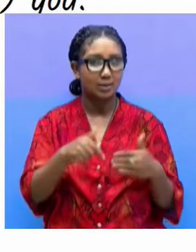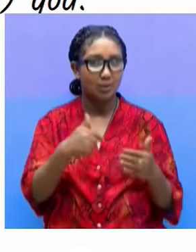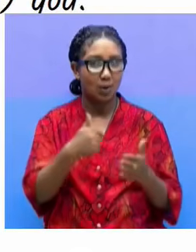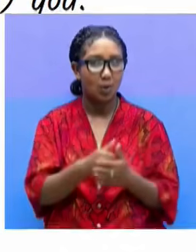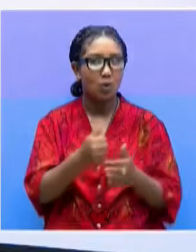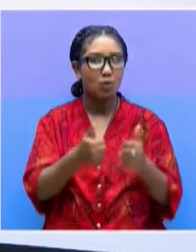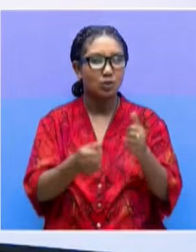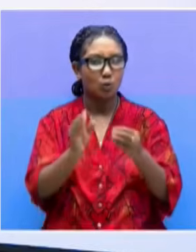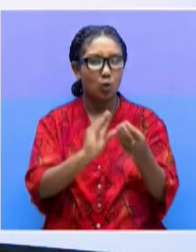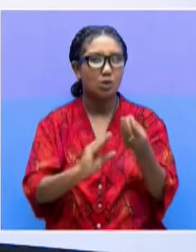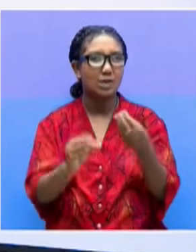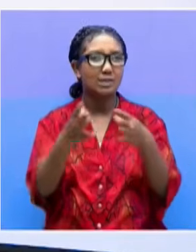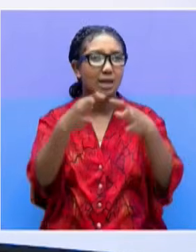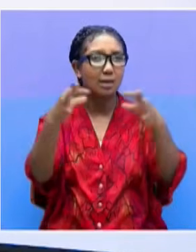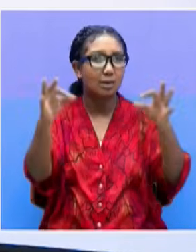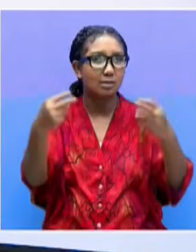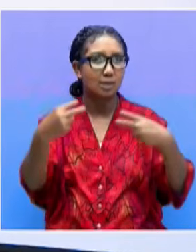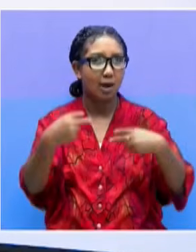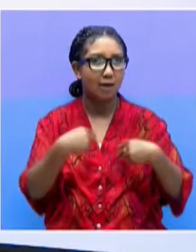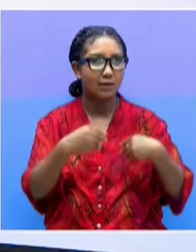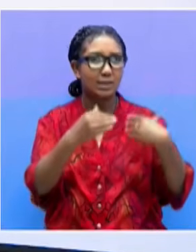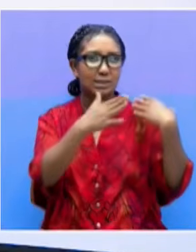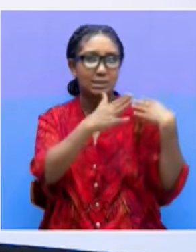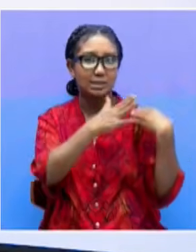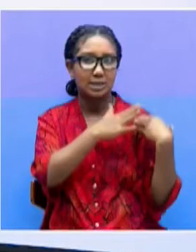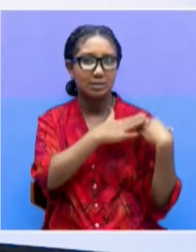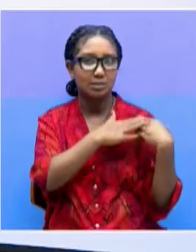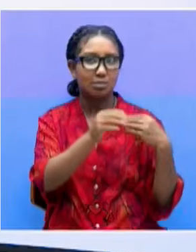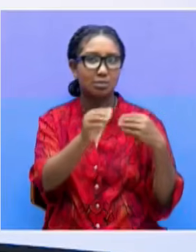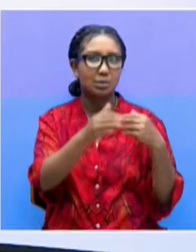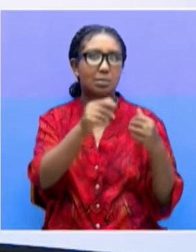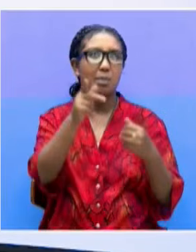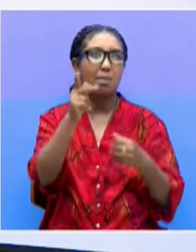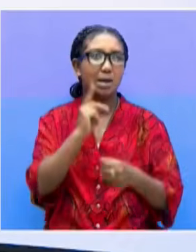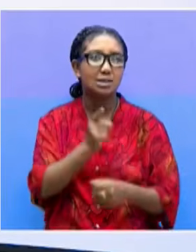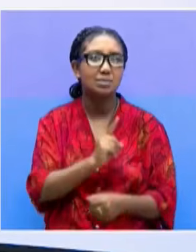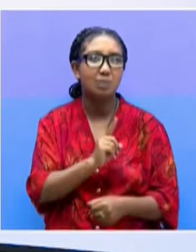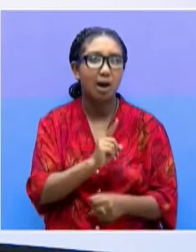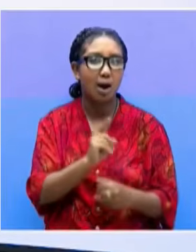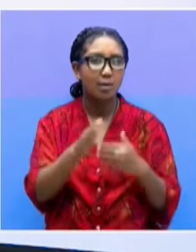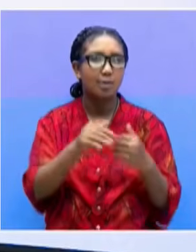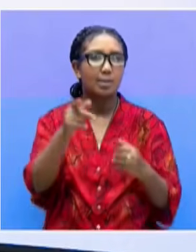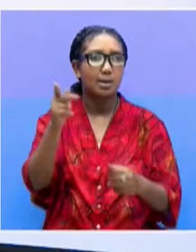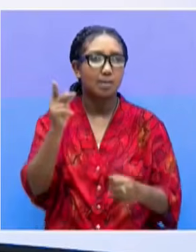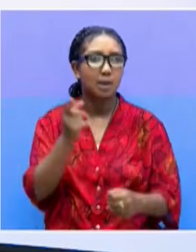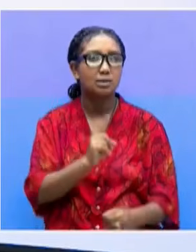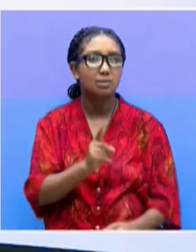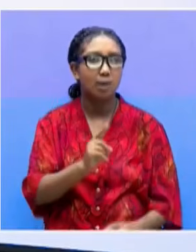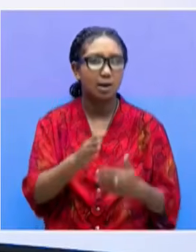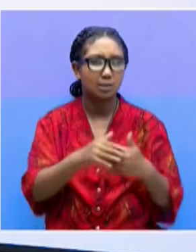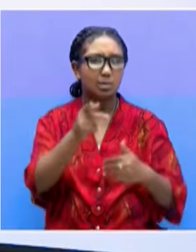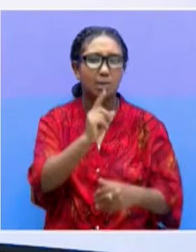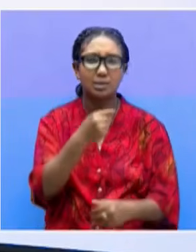which conditional sentence has simple past on its if